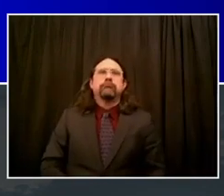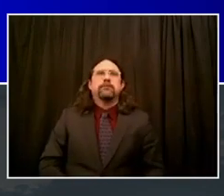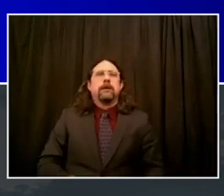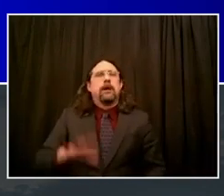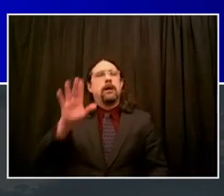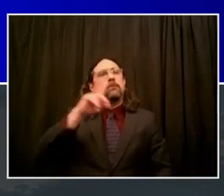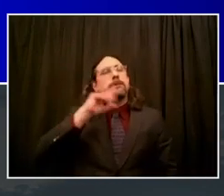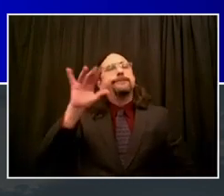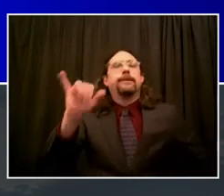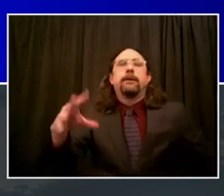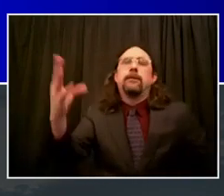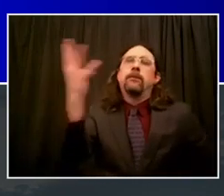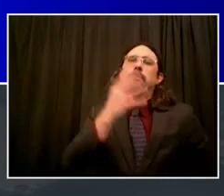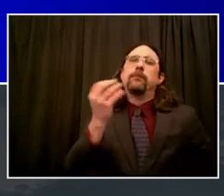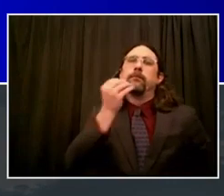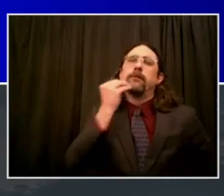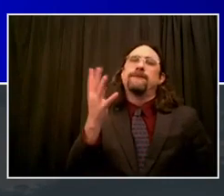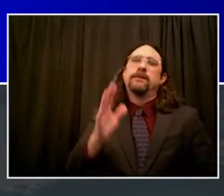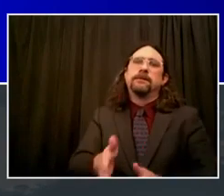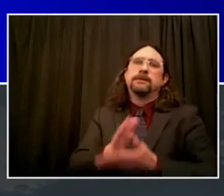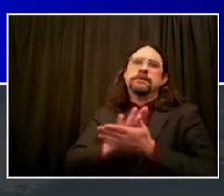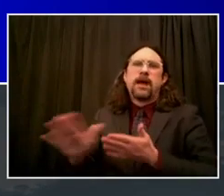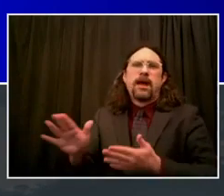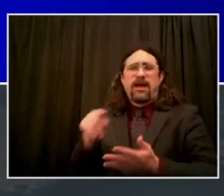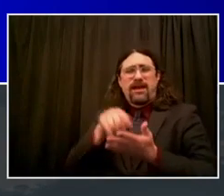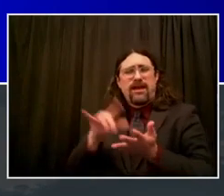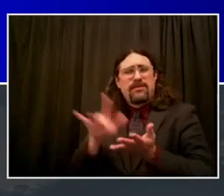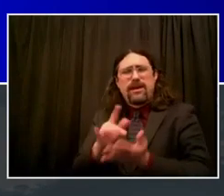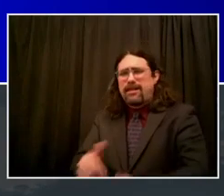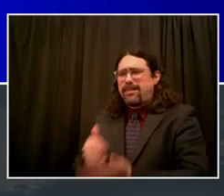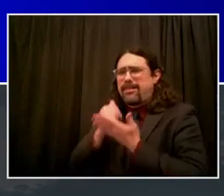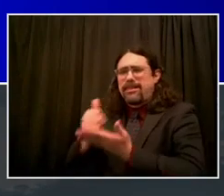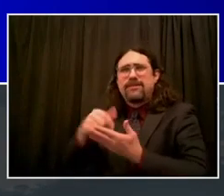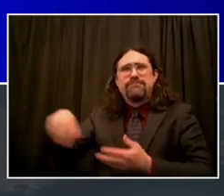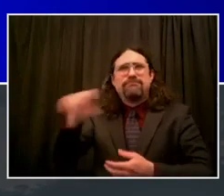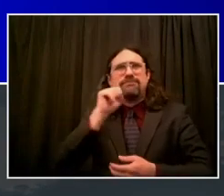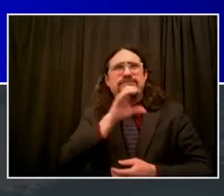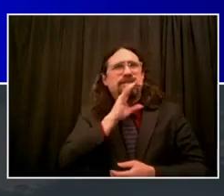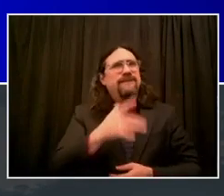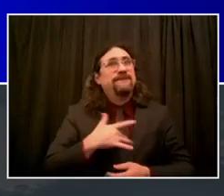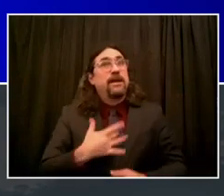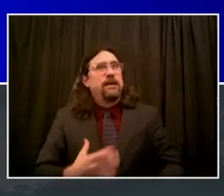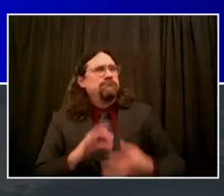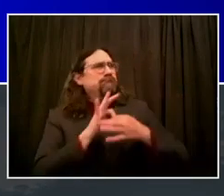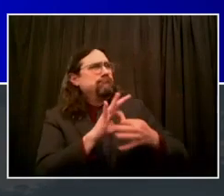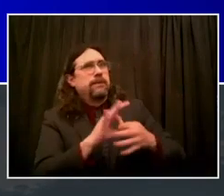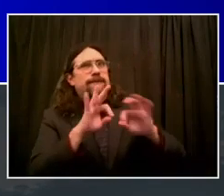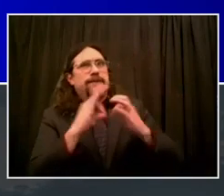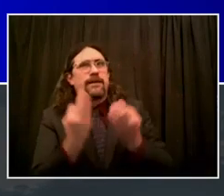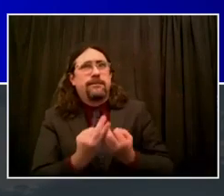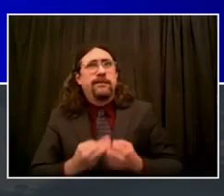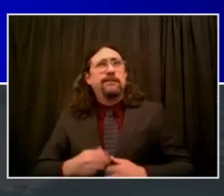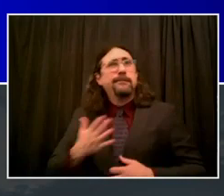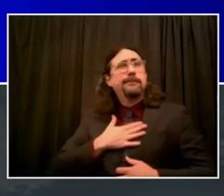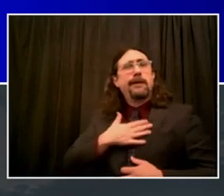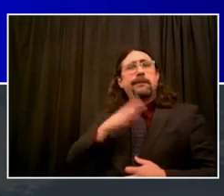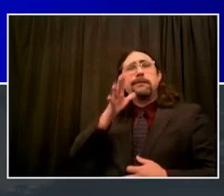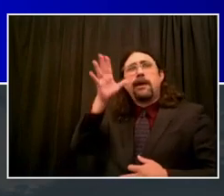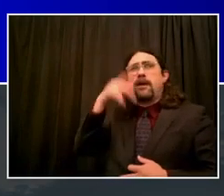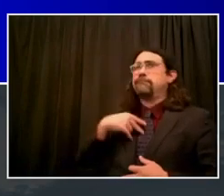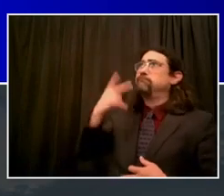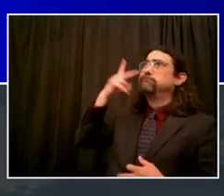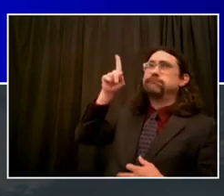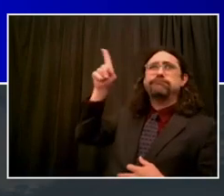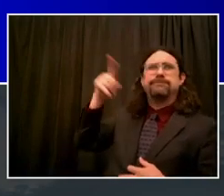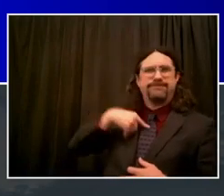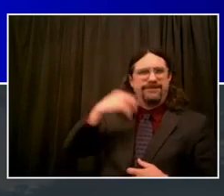I know it as a parent. All of us know it. The first thing you want to know is your family okay? And these tablets are helping our seniors